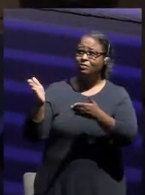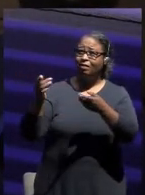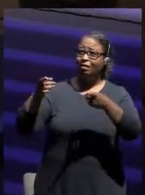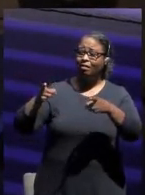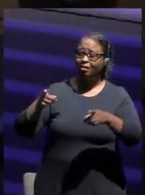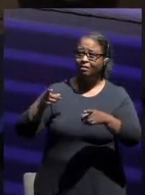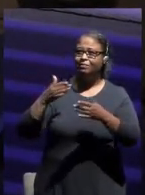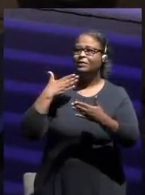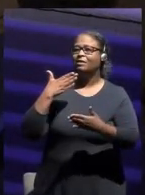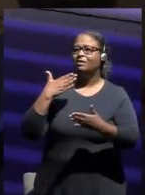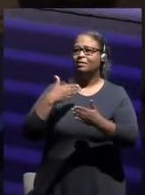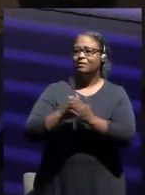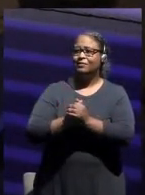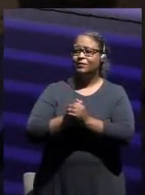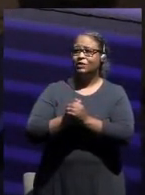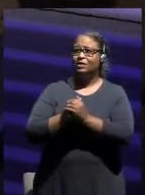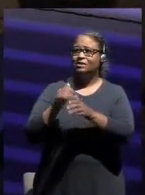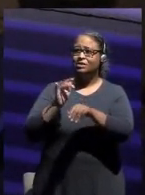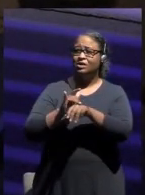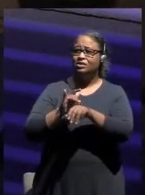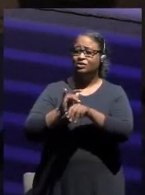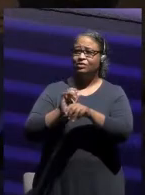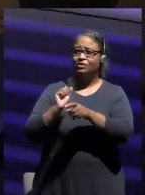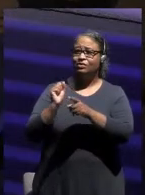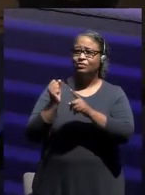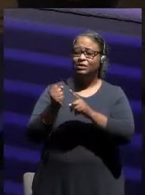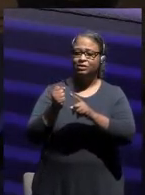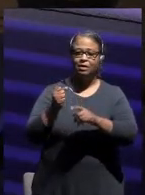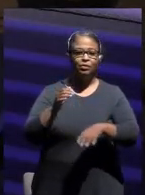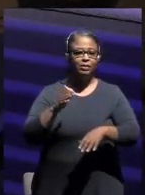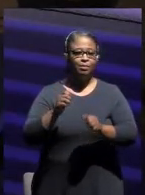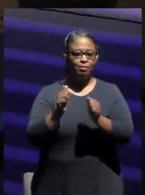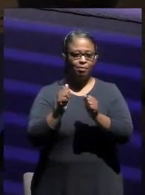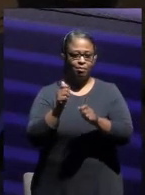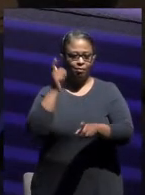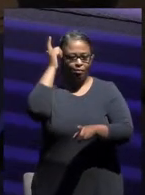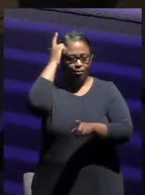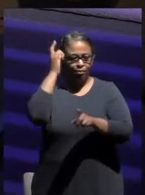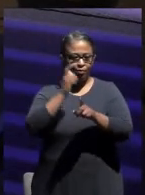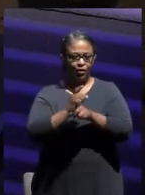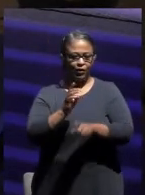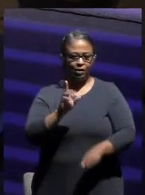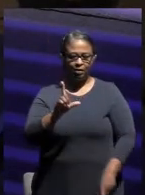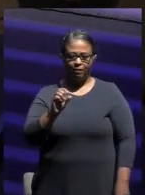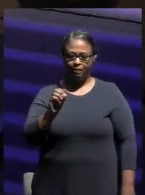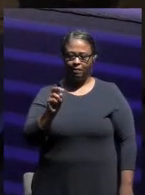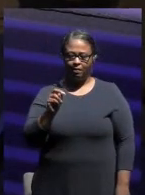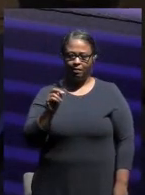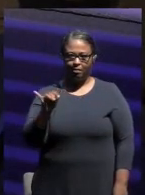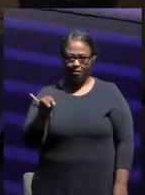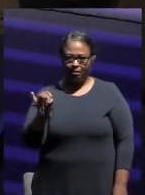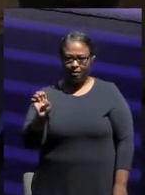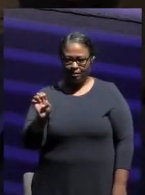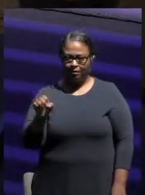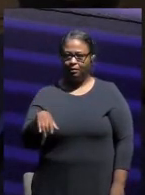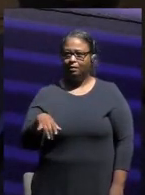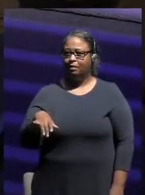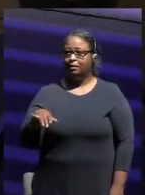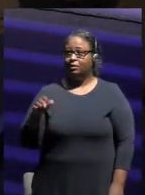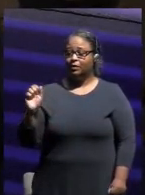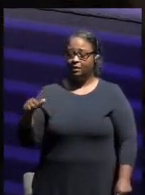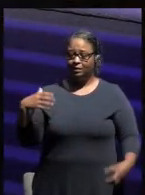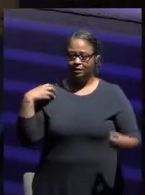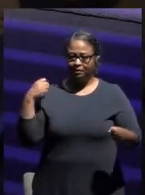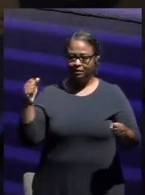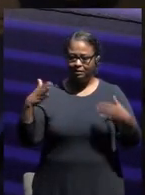We're asking, Lord Jesus, that you would touch Brother Lonnie, Lord God. The Lord, that you would heal his body, Lord Jesus.